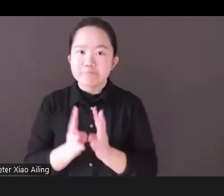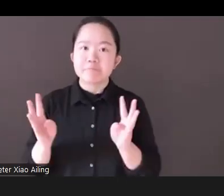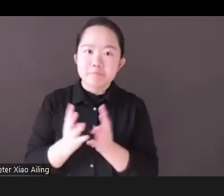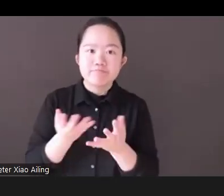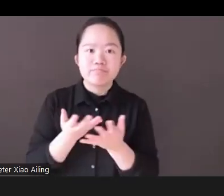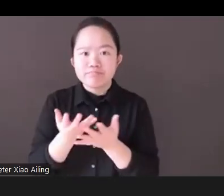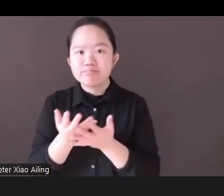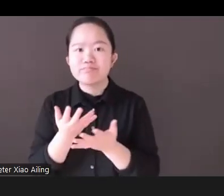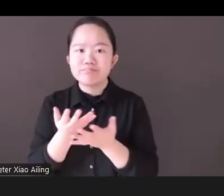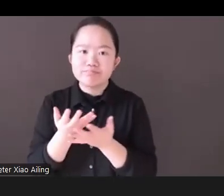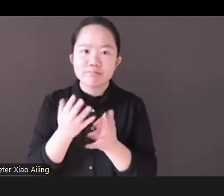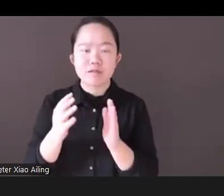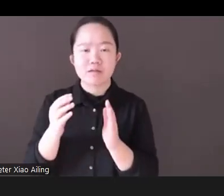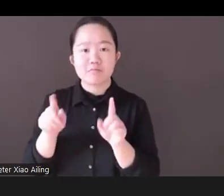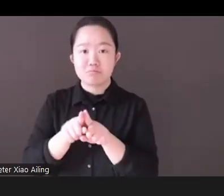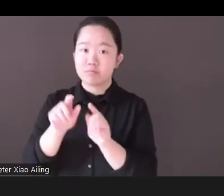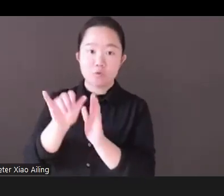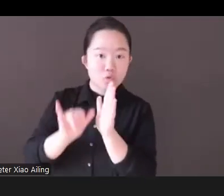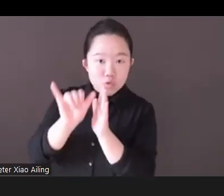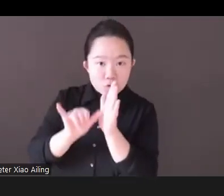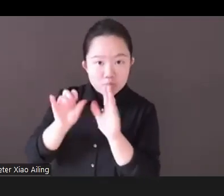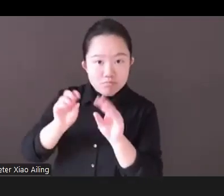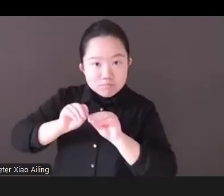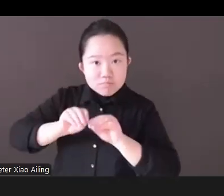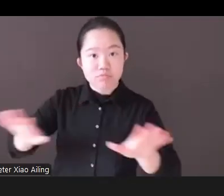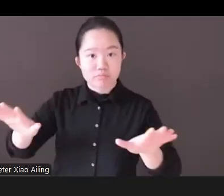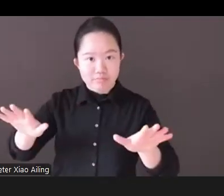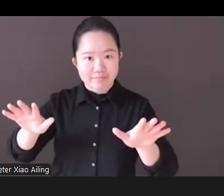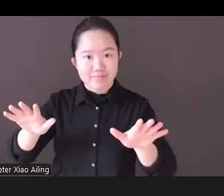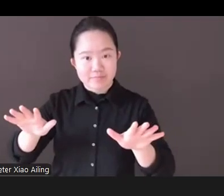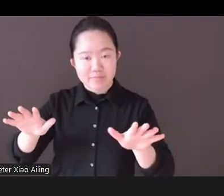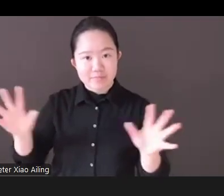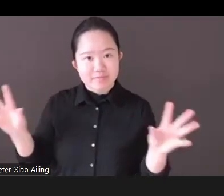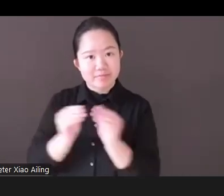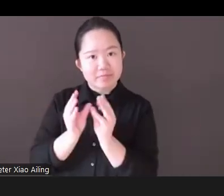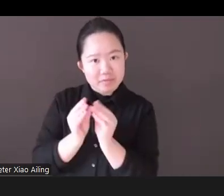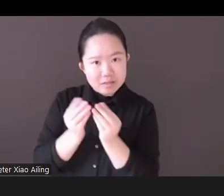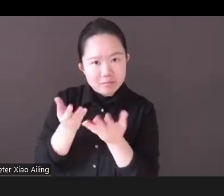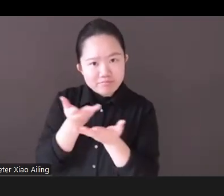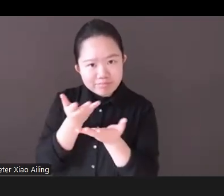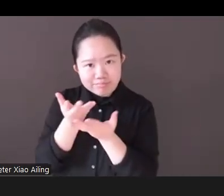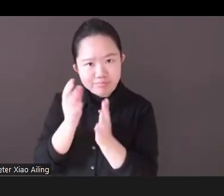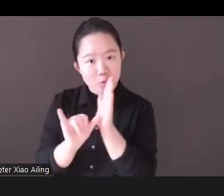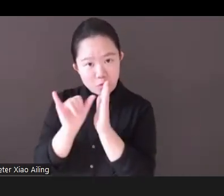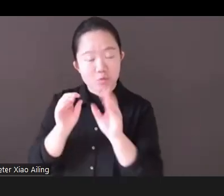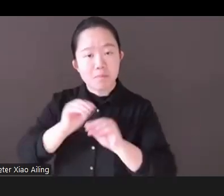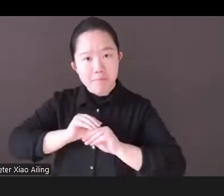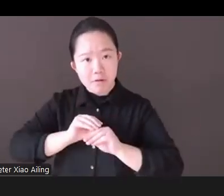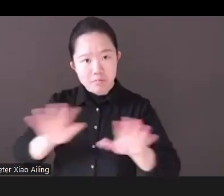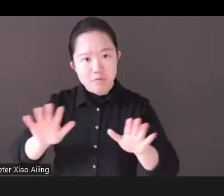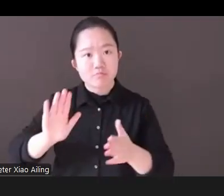those, so far, the YouTube seminars that we have available are on banking services,